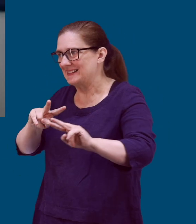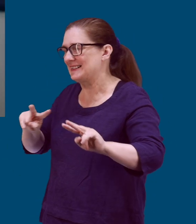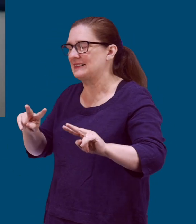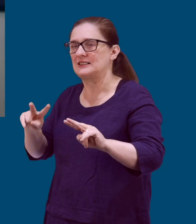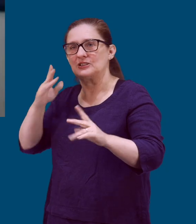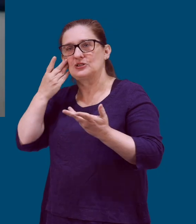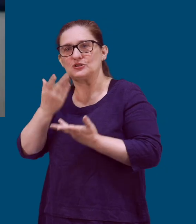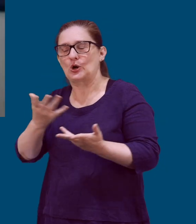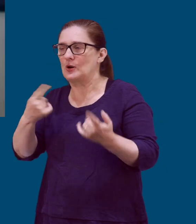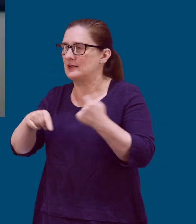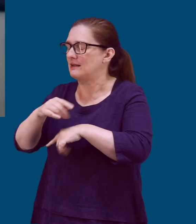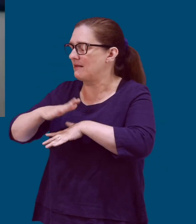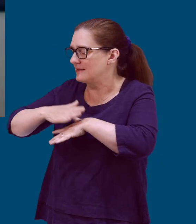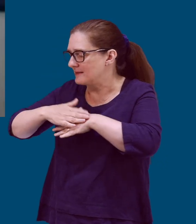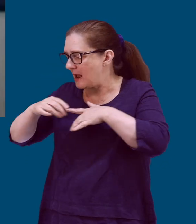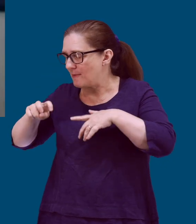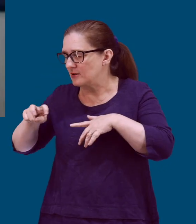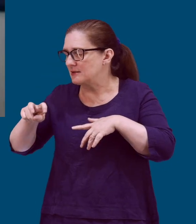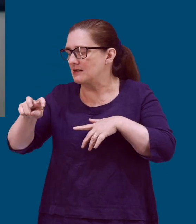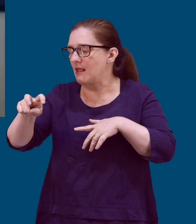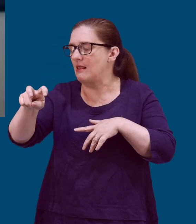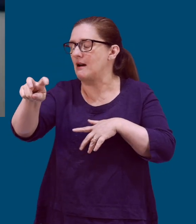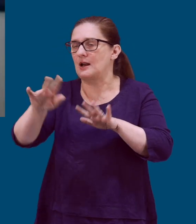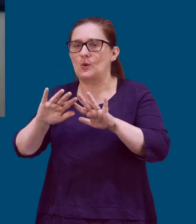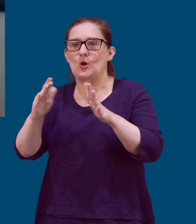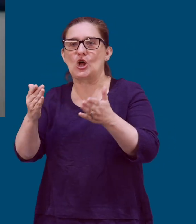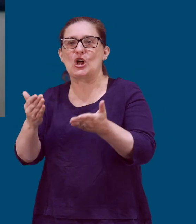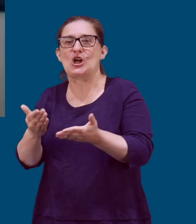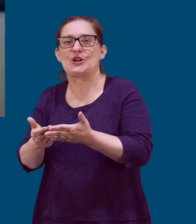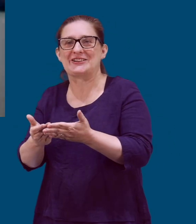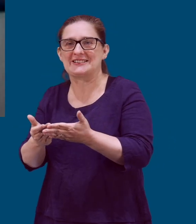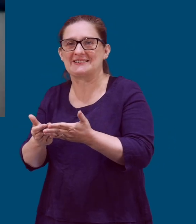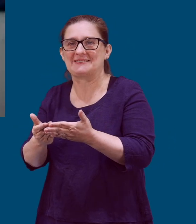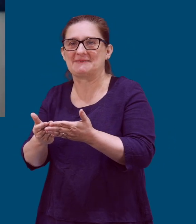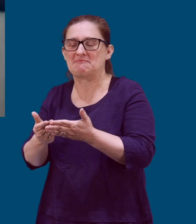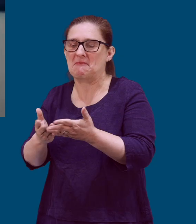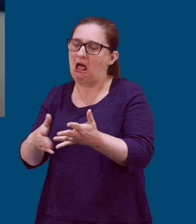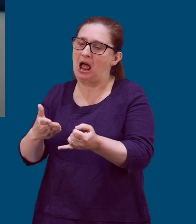on a sluggy earth. Let us end with a prayer.